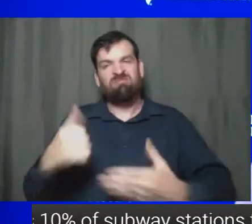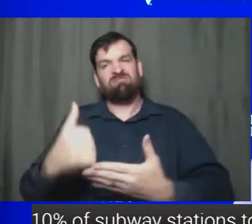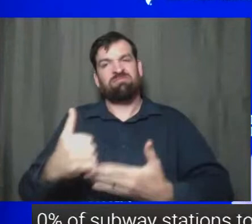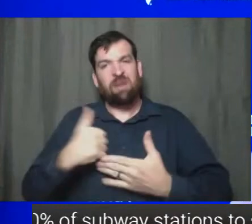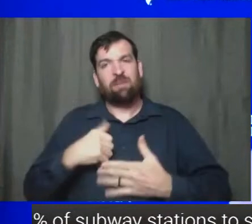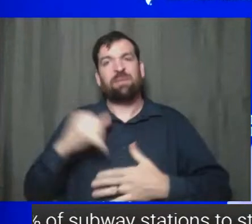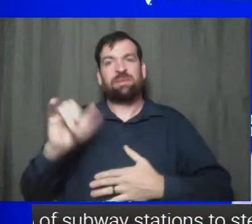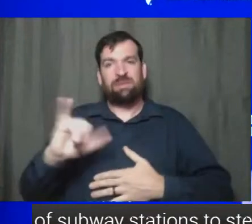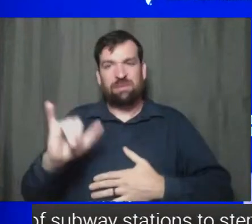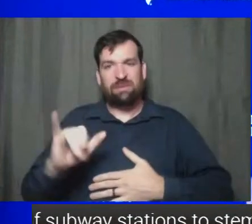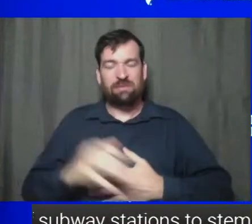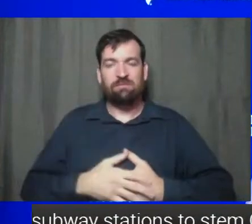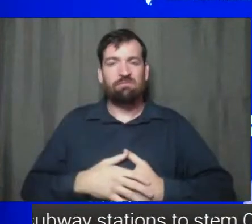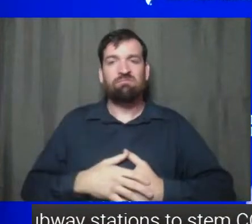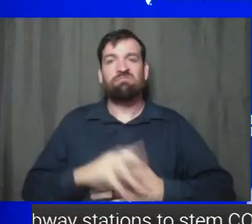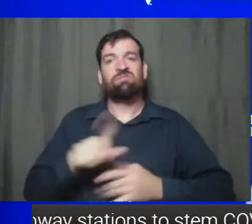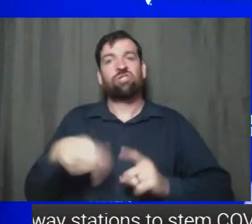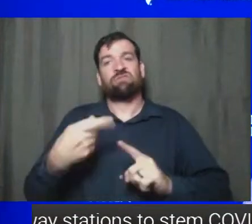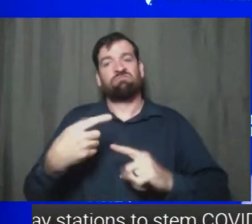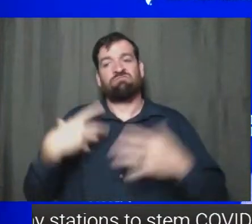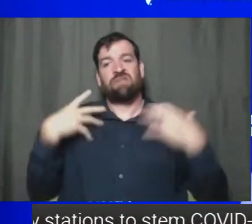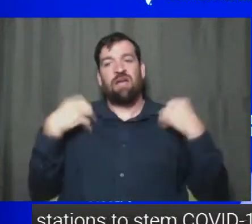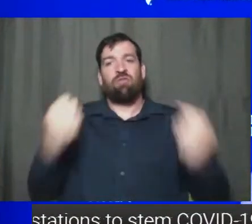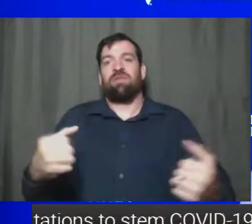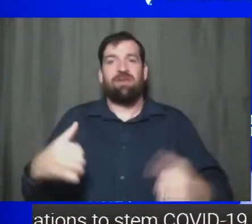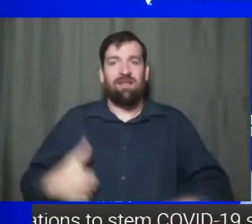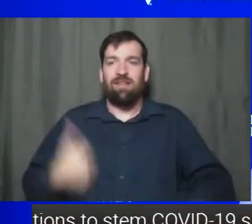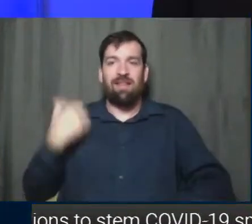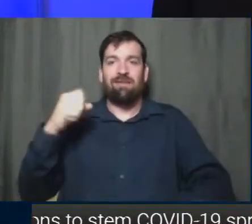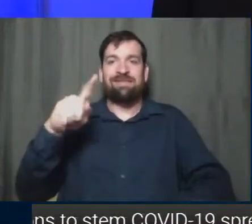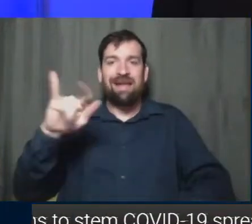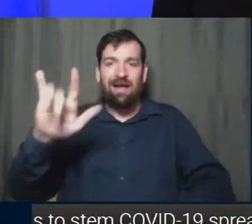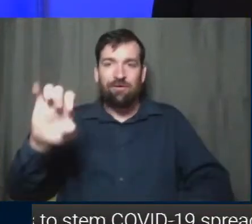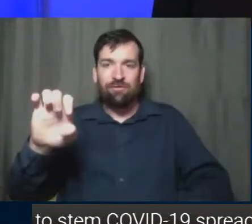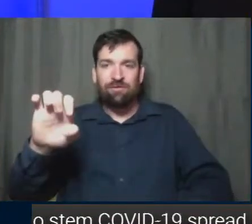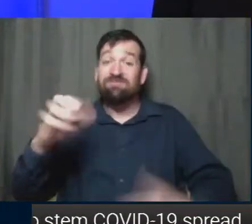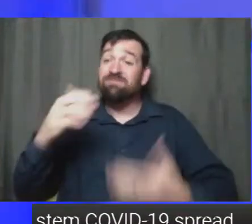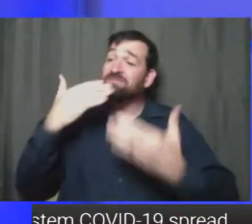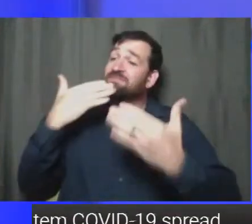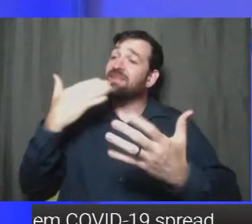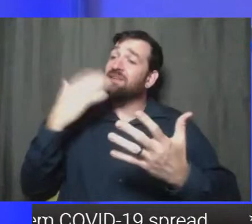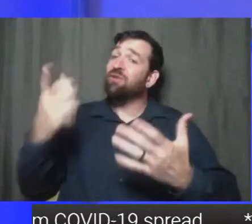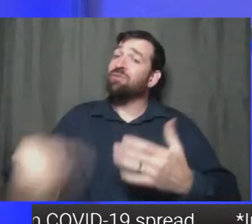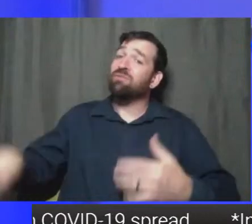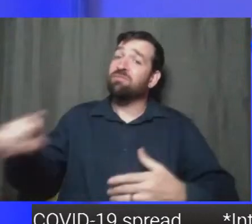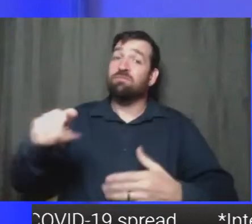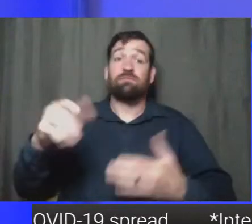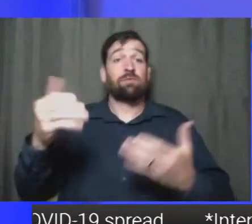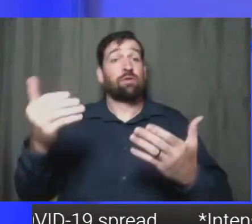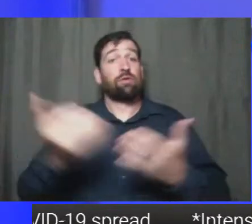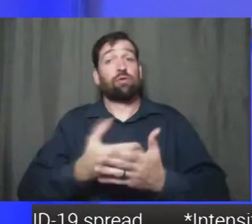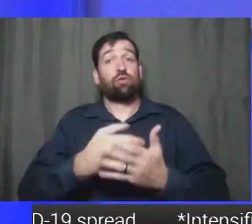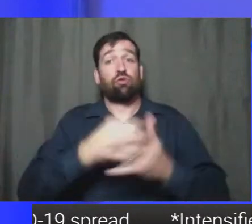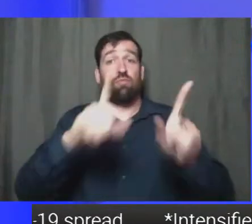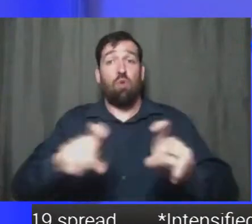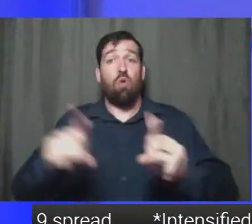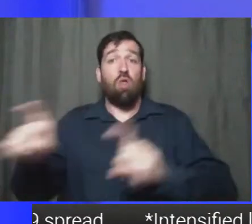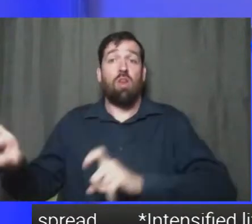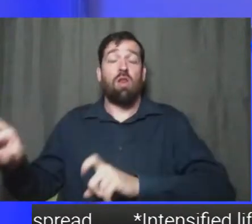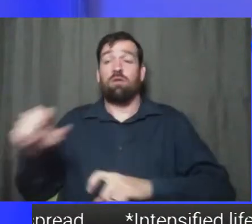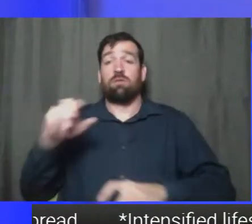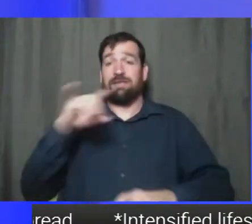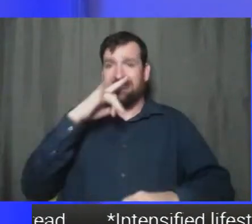just about leading a healthy lifestyle, just as we heard our guests talk about. All right. Thank you, everyone. Well, a new poll finds that kids who are picky eaters is